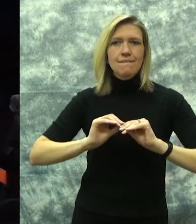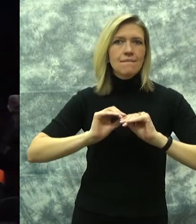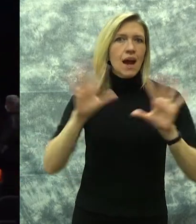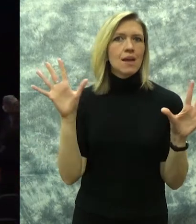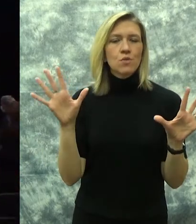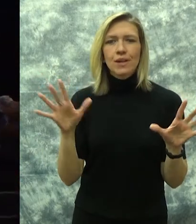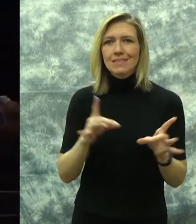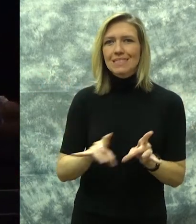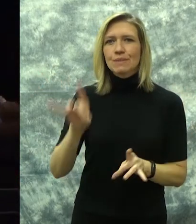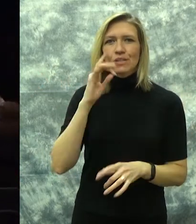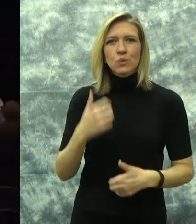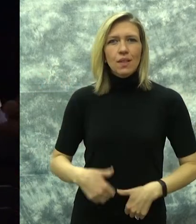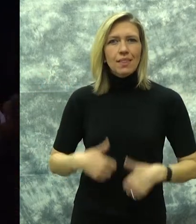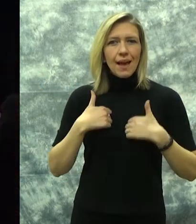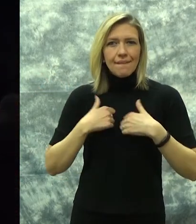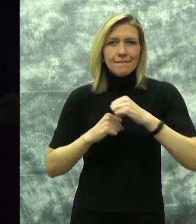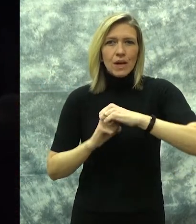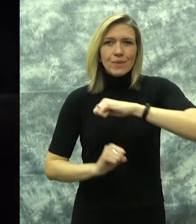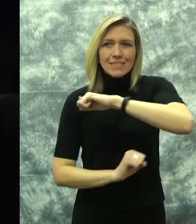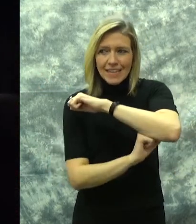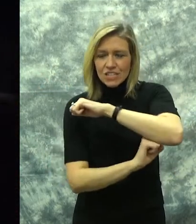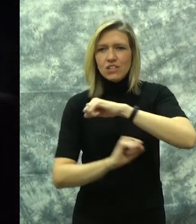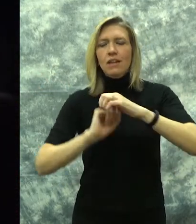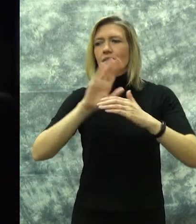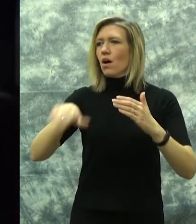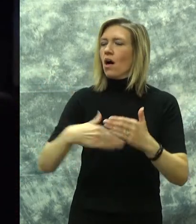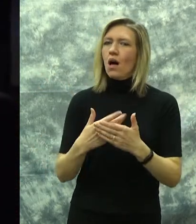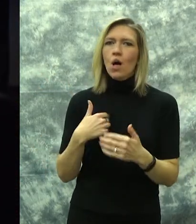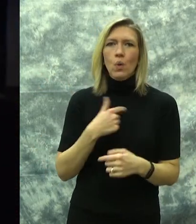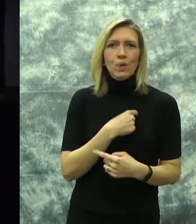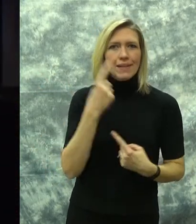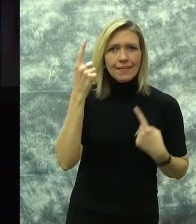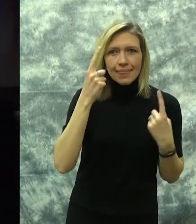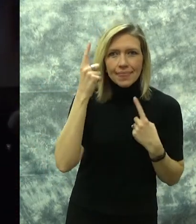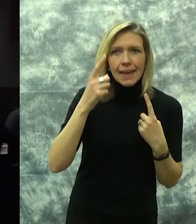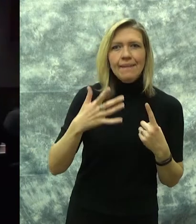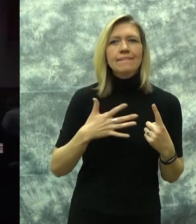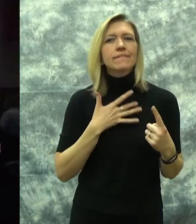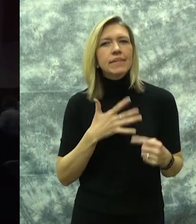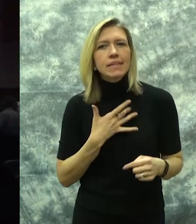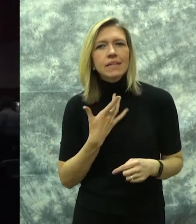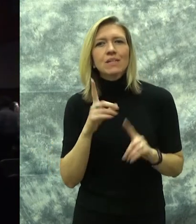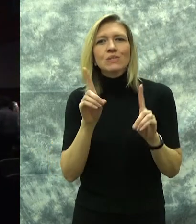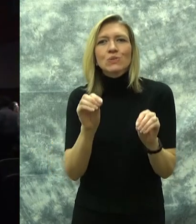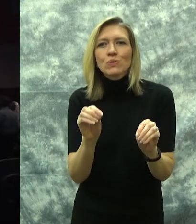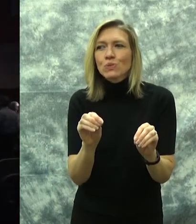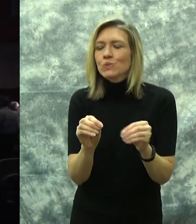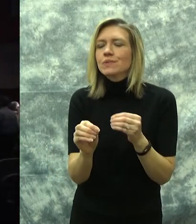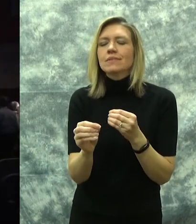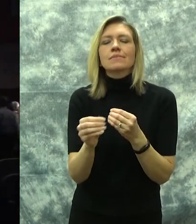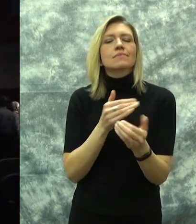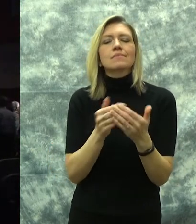at the foundation of all that we think, all that we feel, all that we do. Even when we stray, that